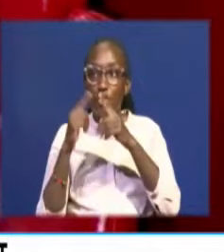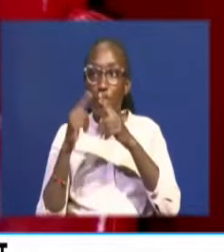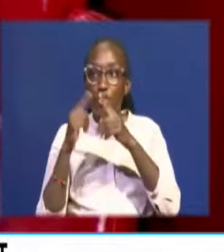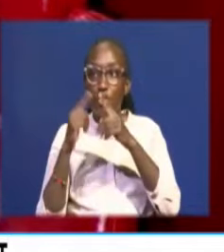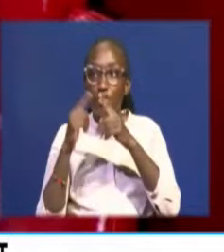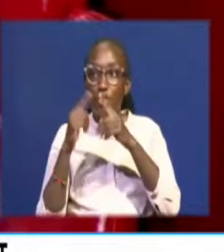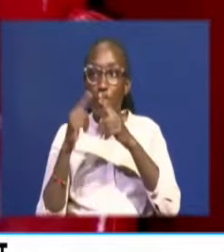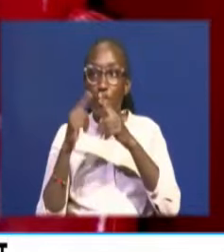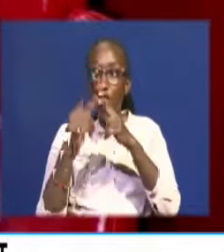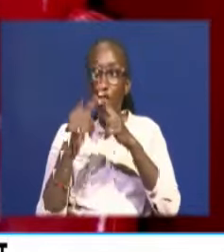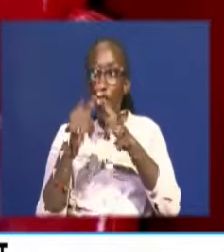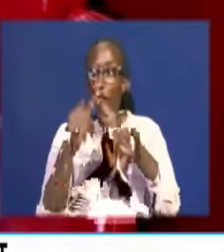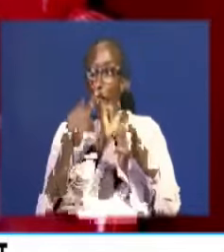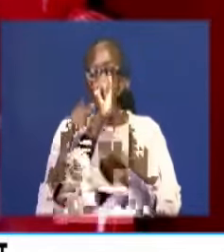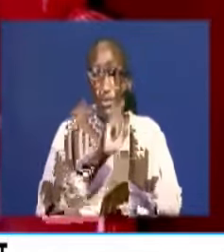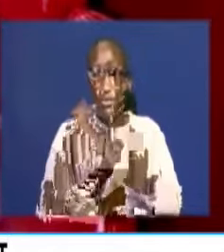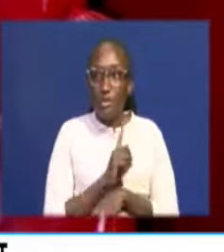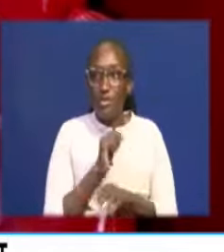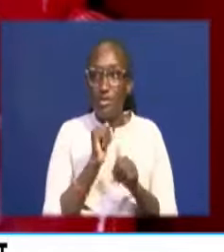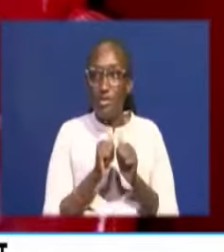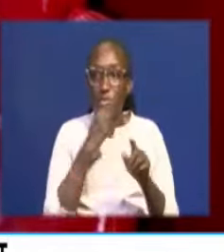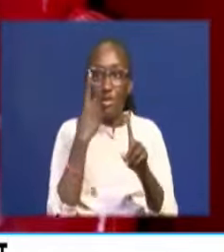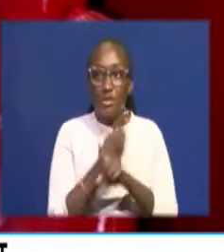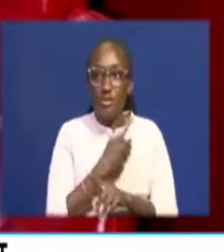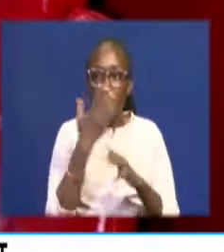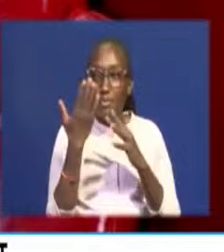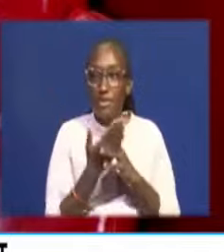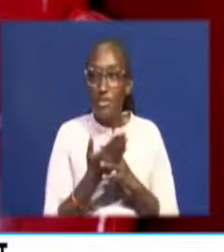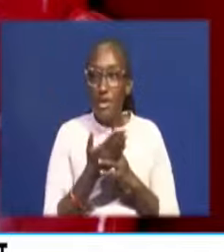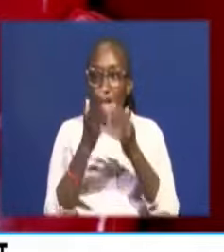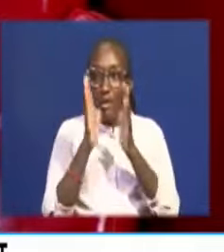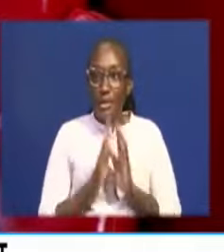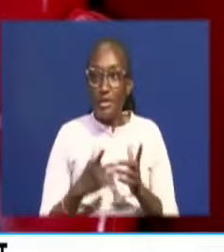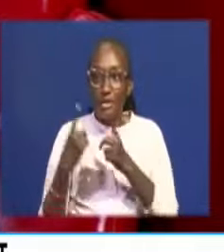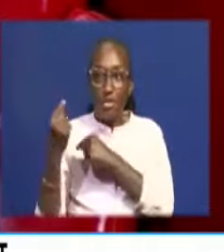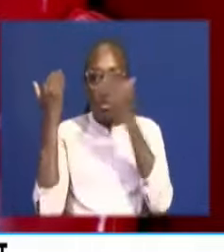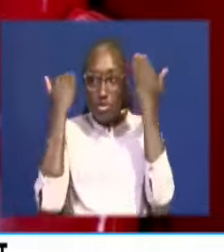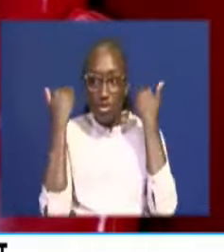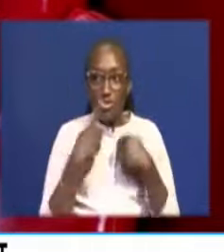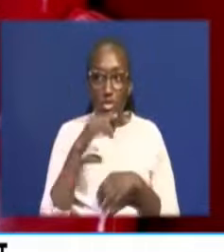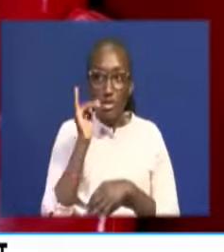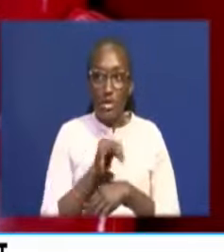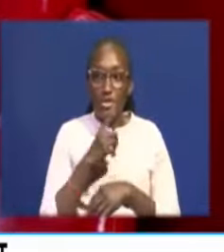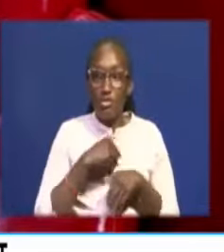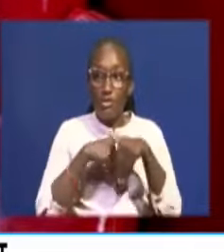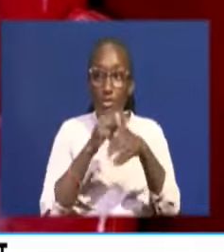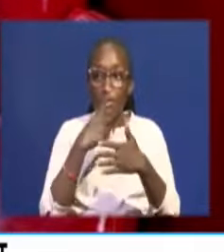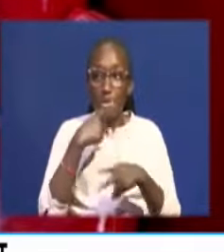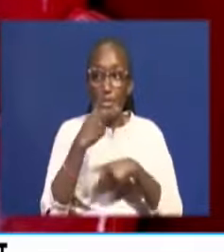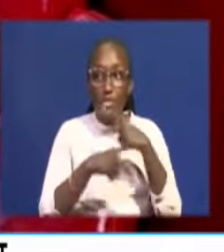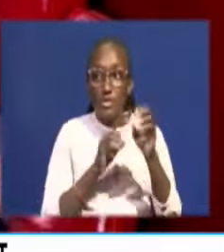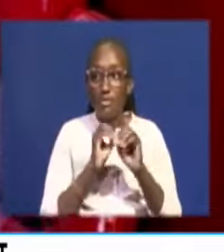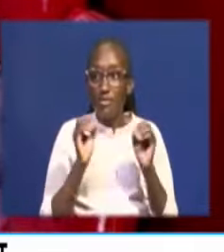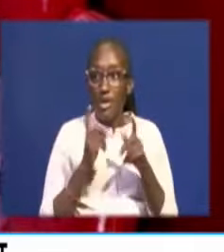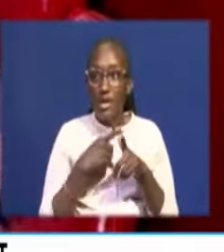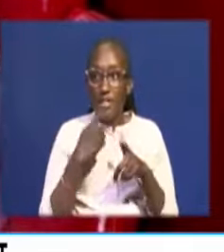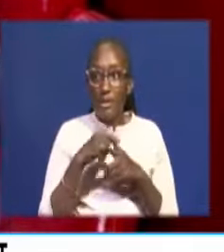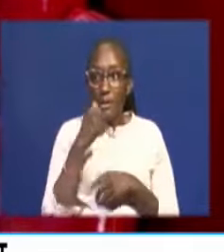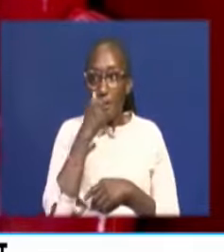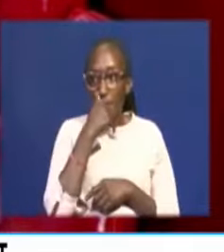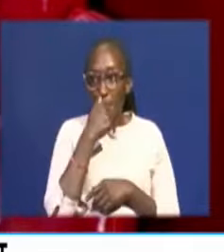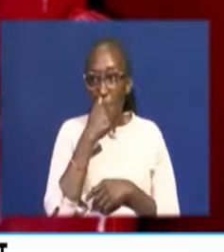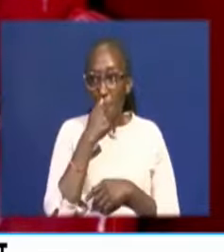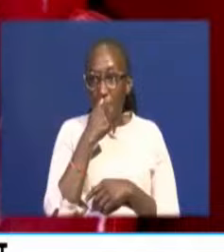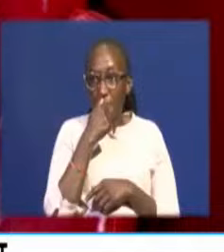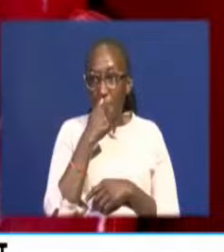and minutes will be the difference between someone going to court to say that we did not follow the procedure. Mr. Speaker,